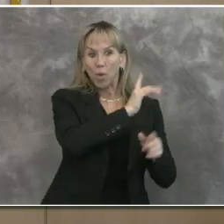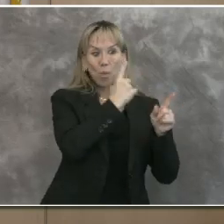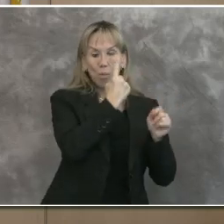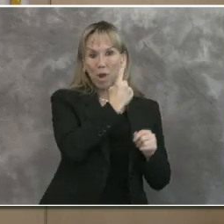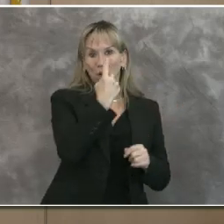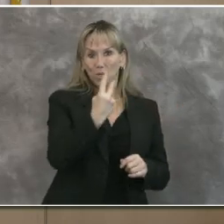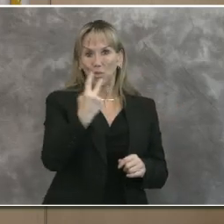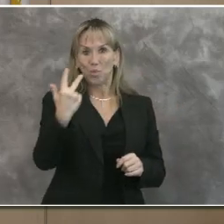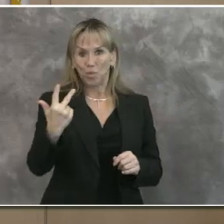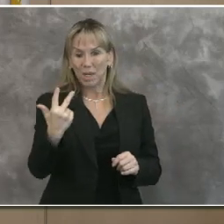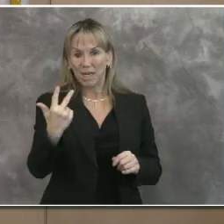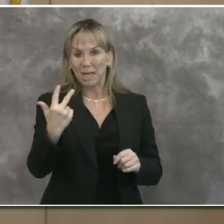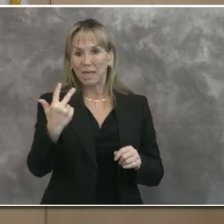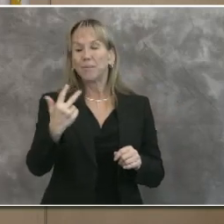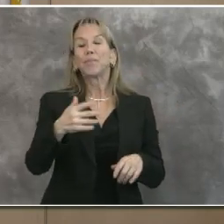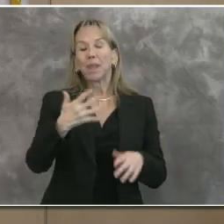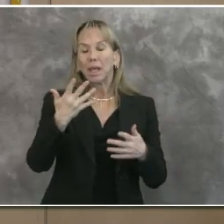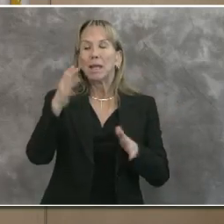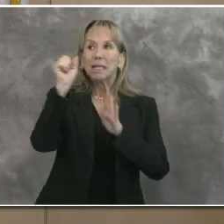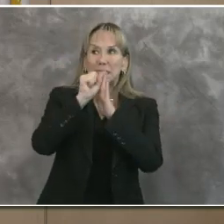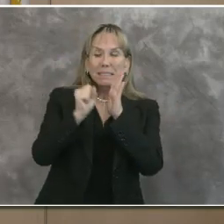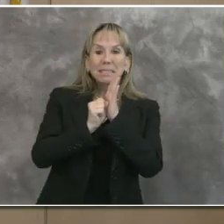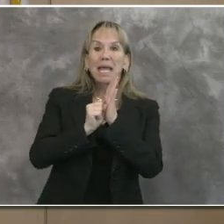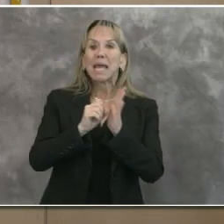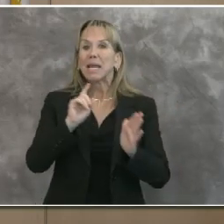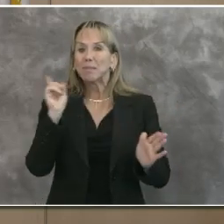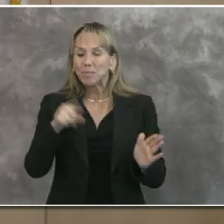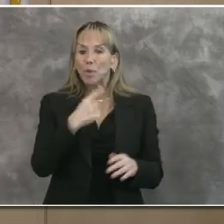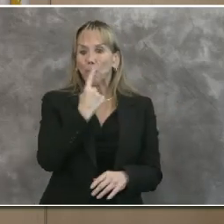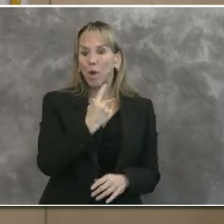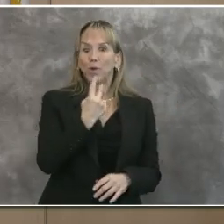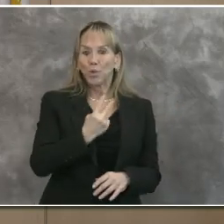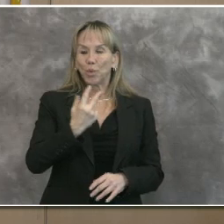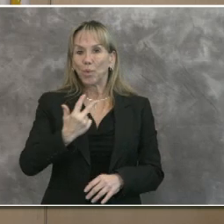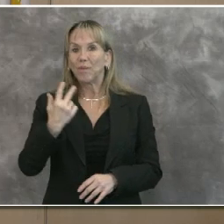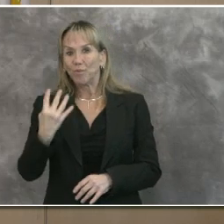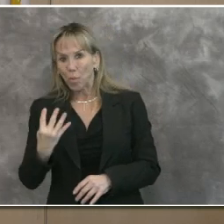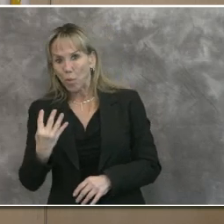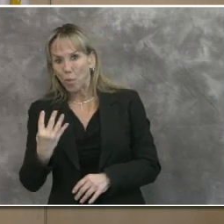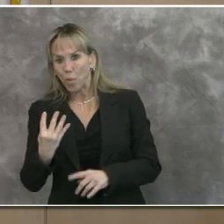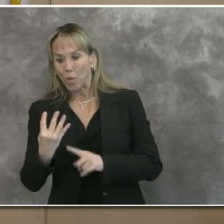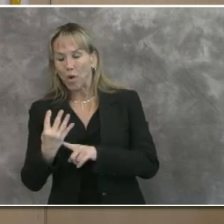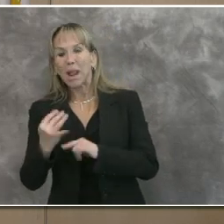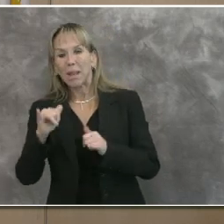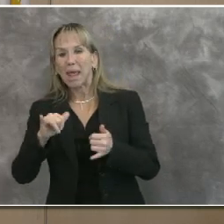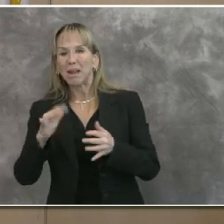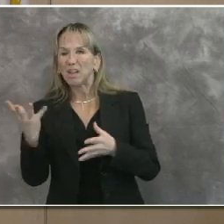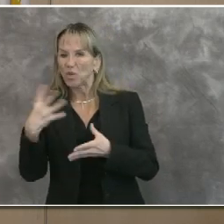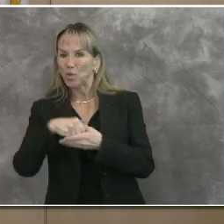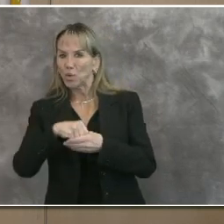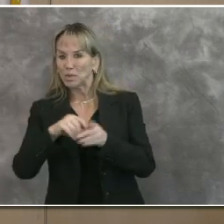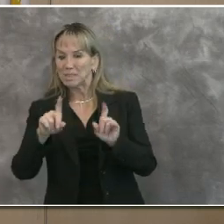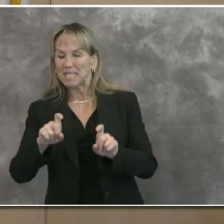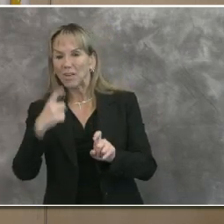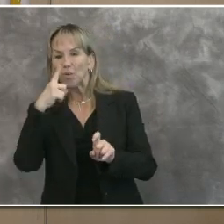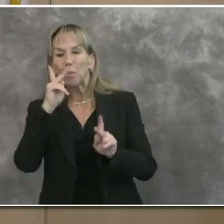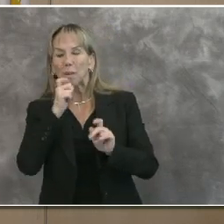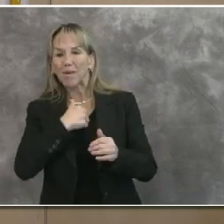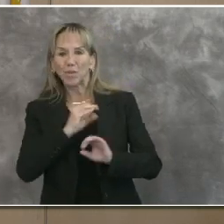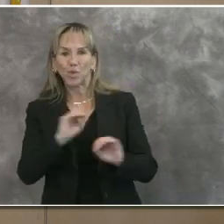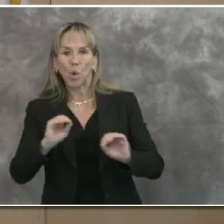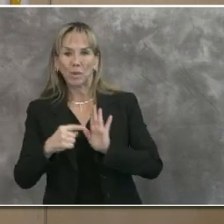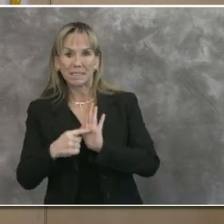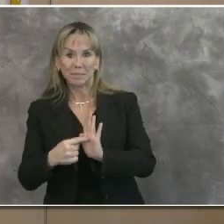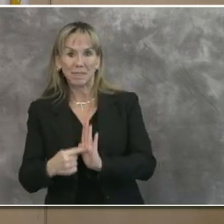from the state, 1, 2, 3, and 4, which does include asymptomatics, and the